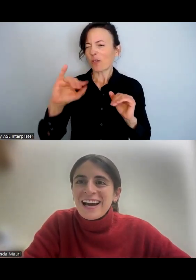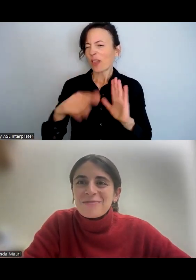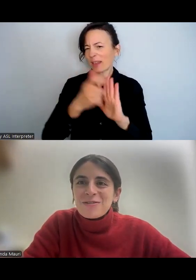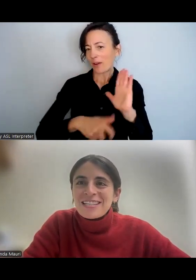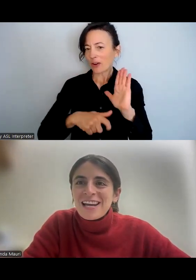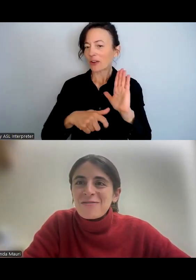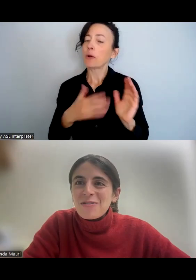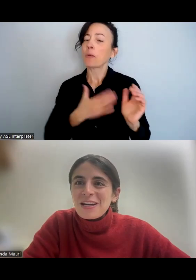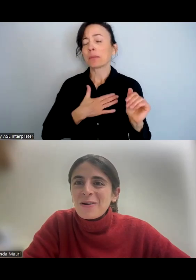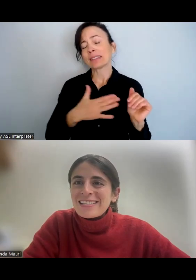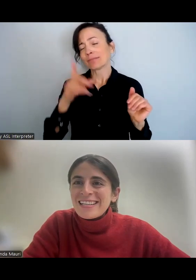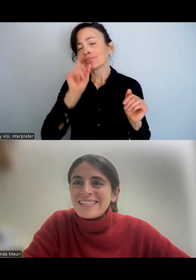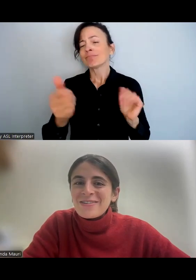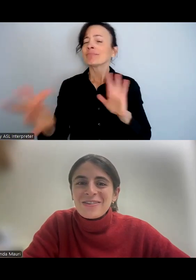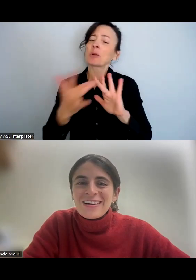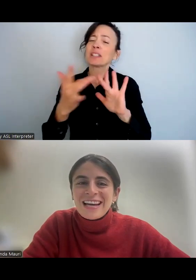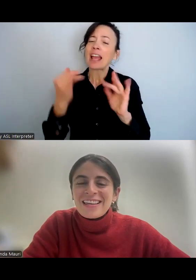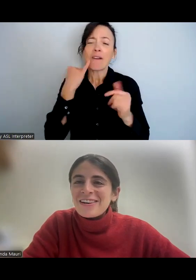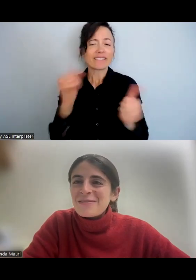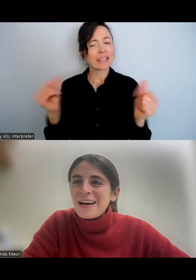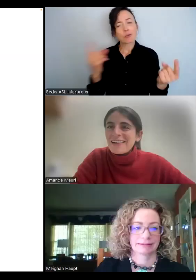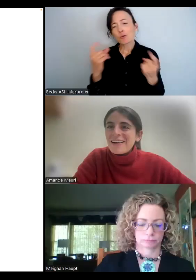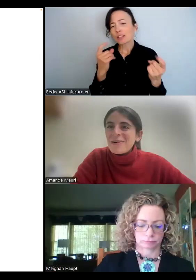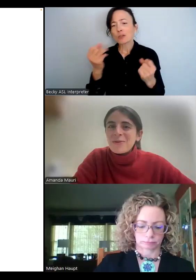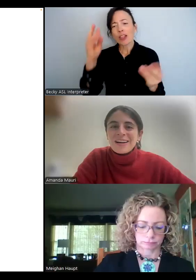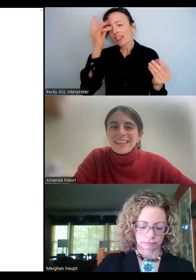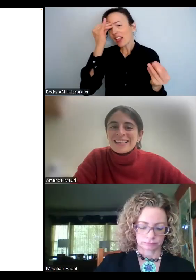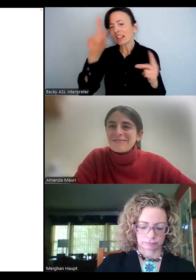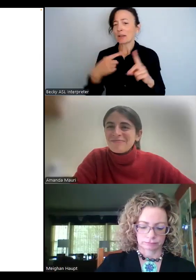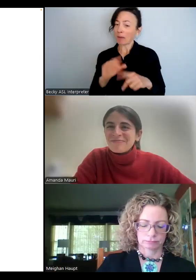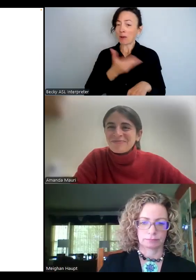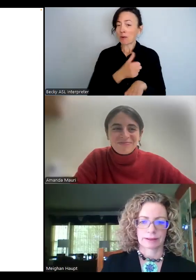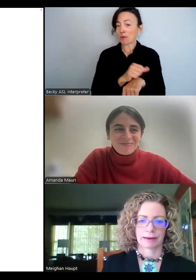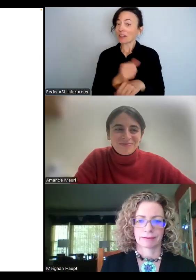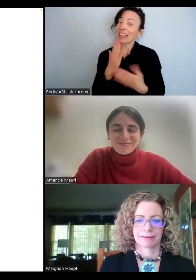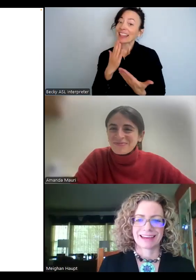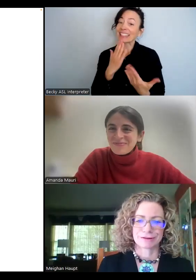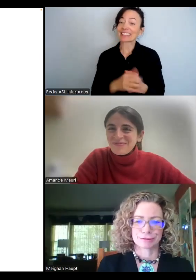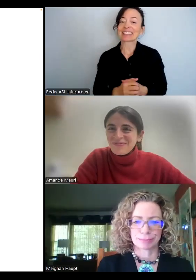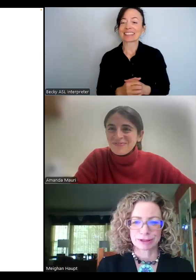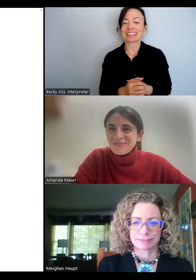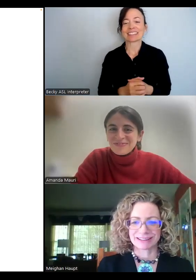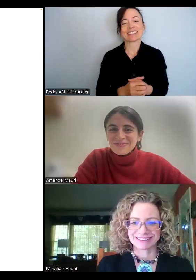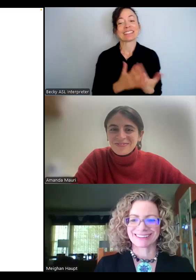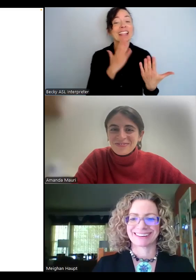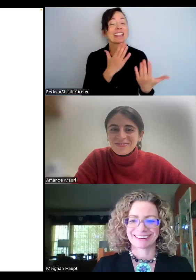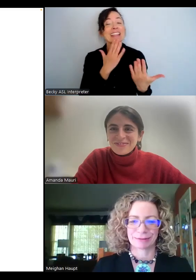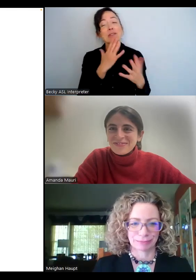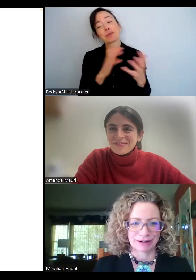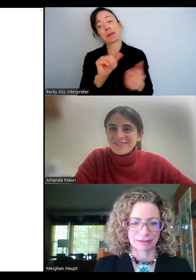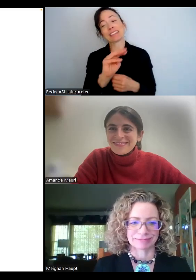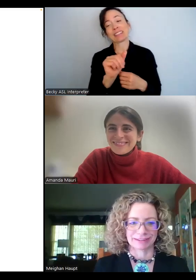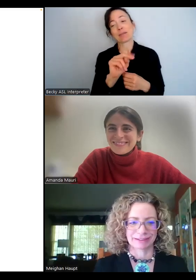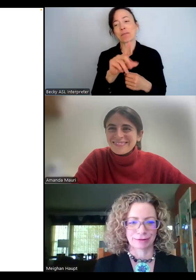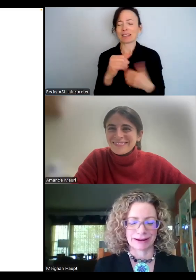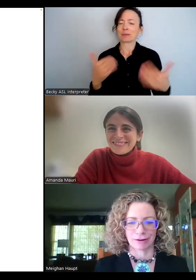free to reach out if you have any questions or any thoughts about our work. Thanks. Thank you so much, Amanda.